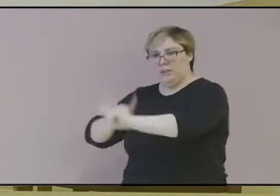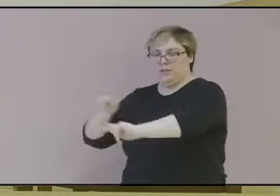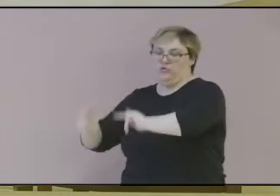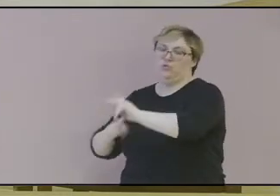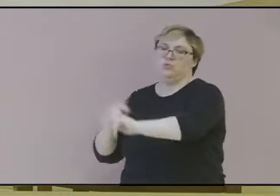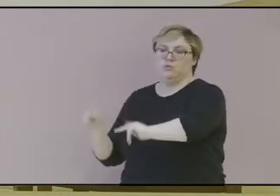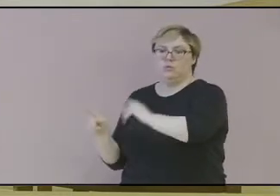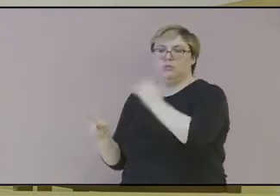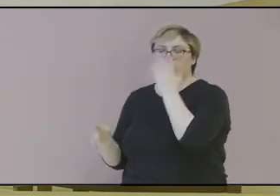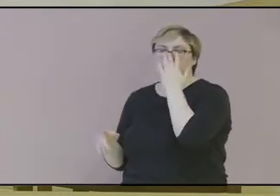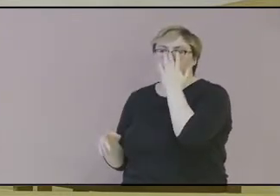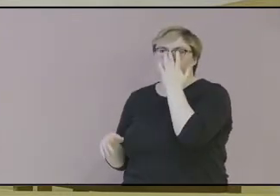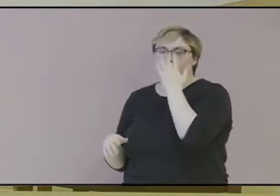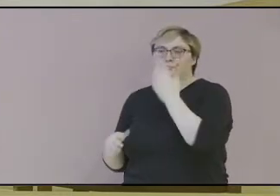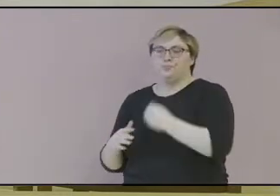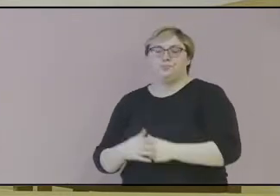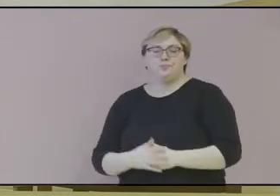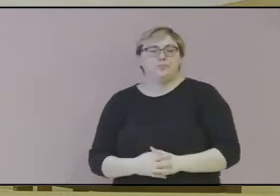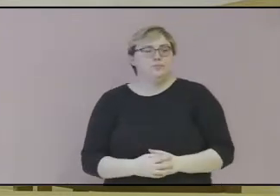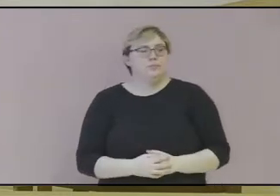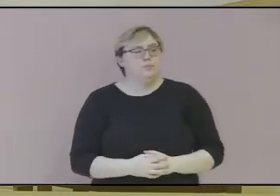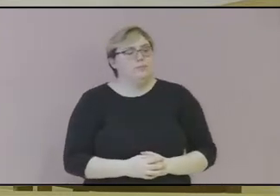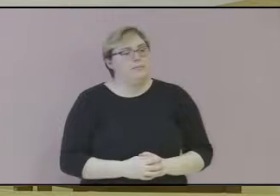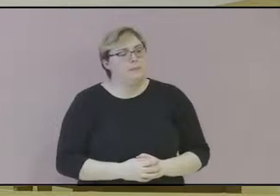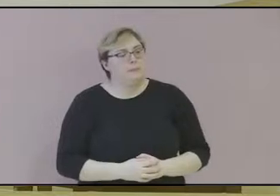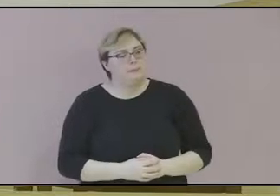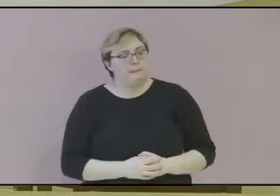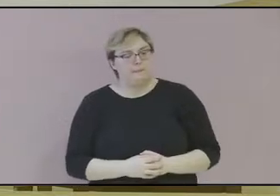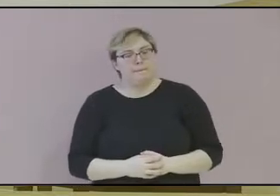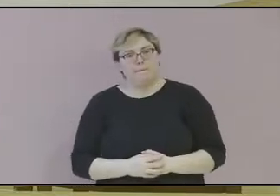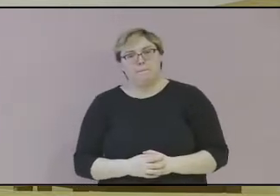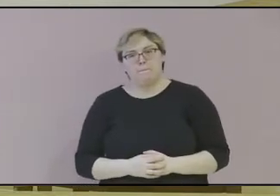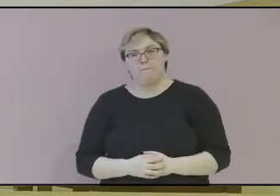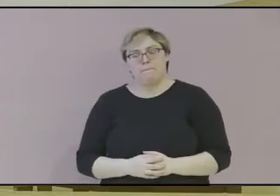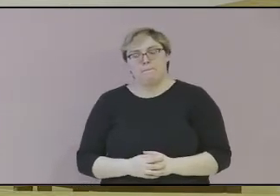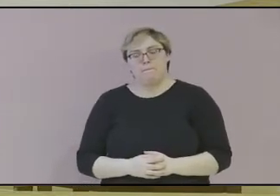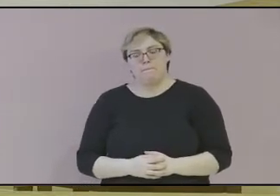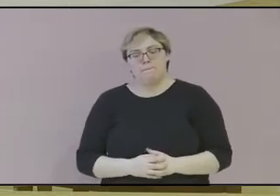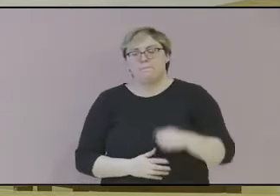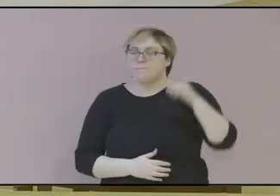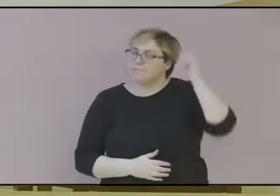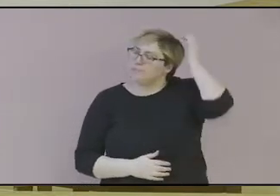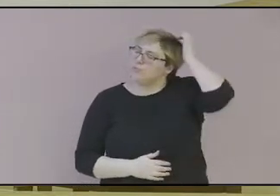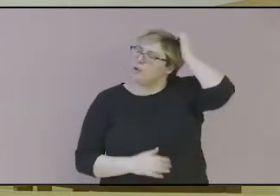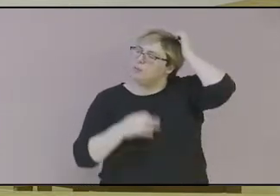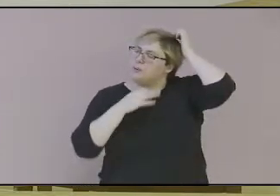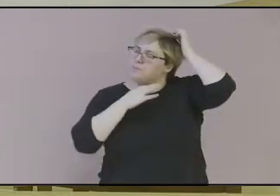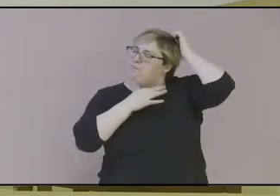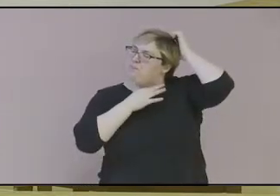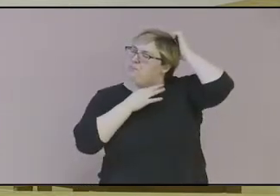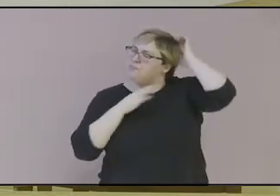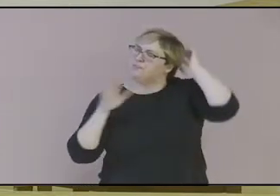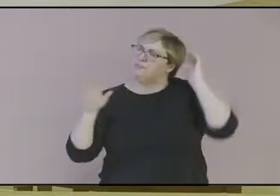But the question, you mentioned briefly, I